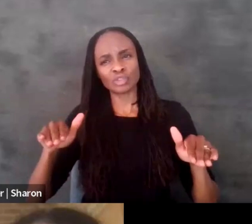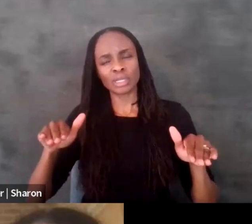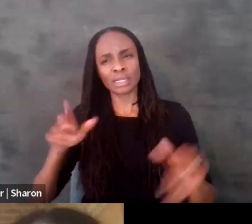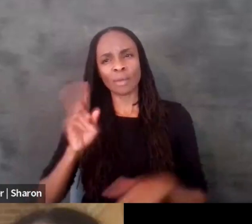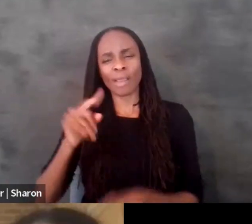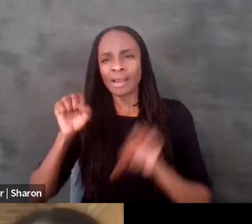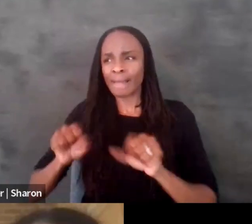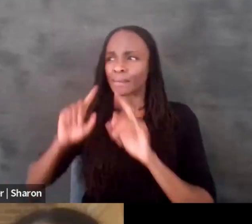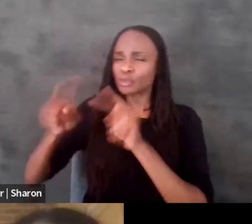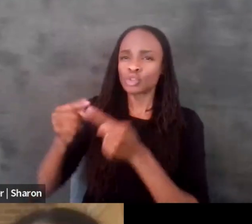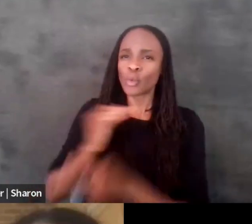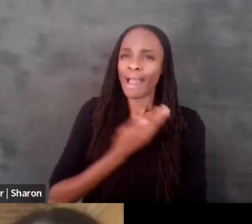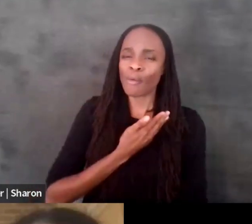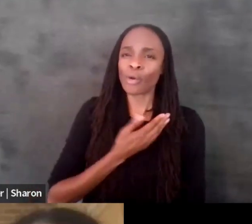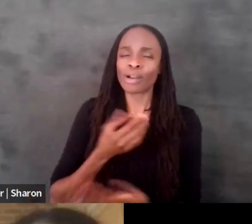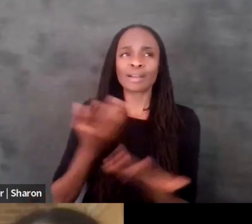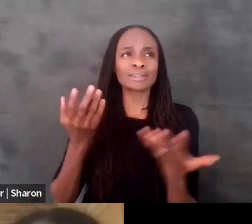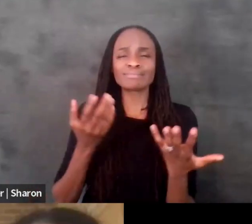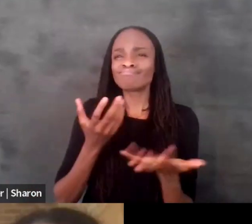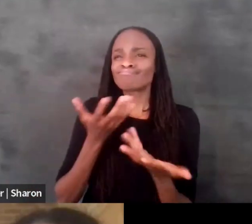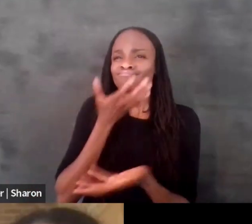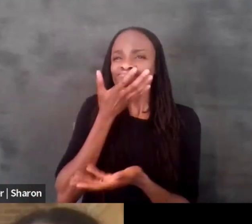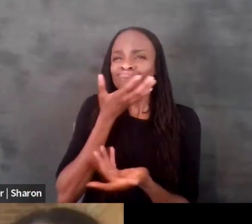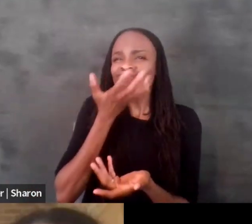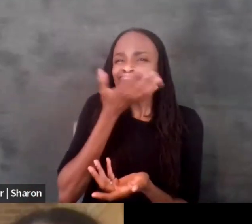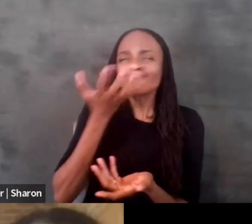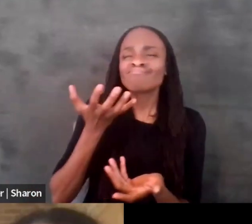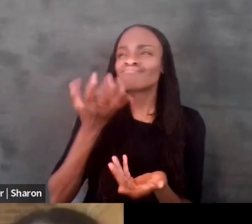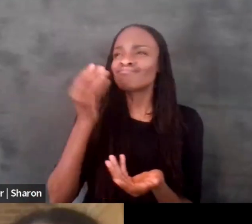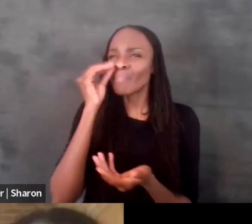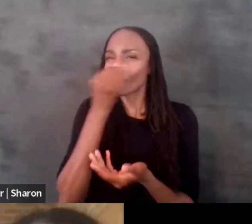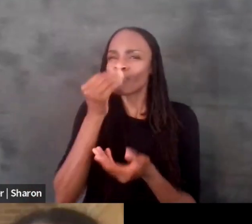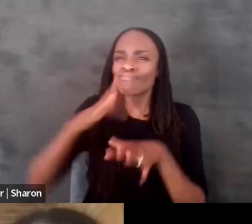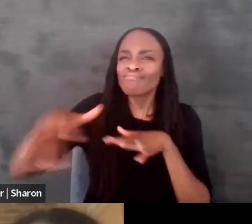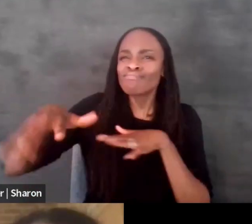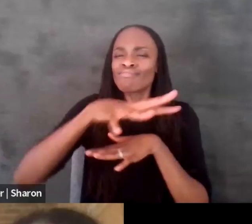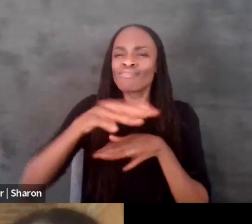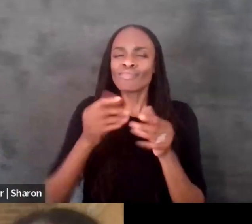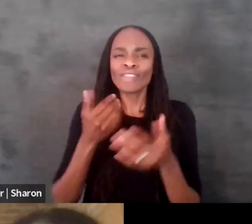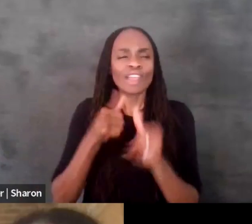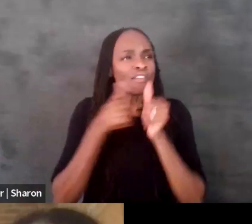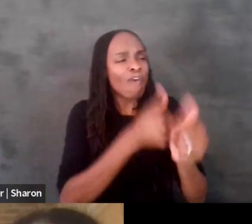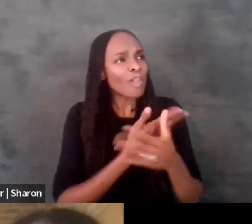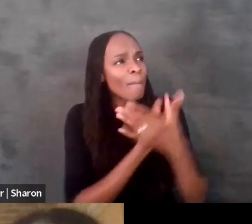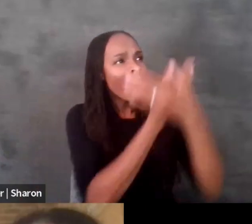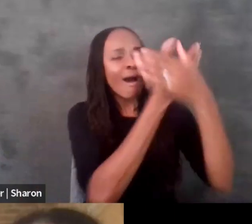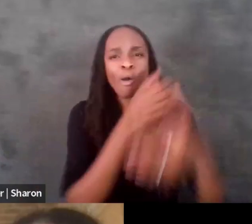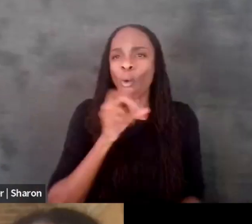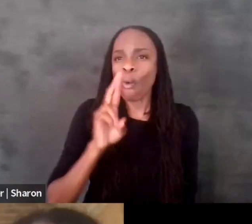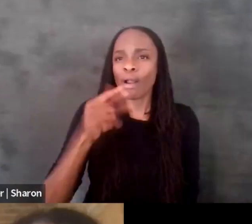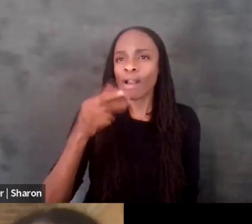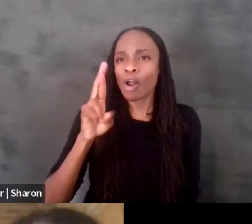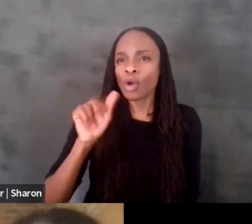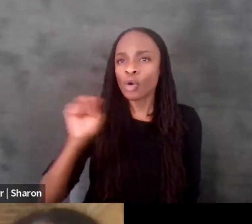to our garden, follow a butterfly, or look at a grasshopper, that world had completely disappeared for